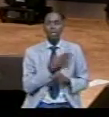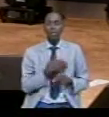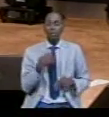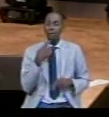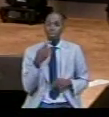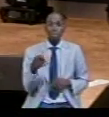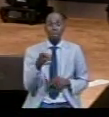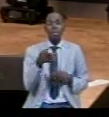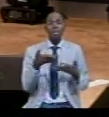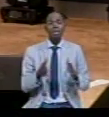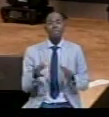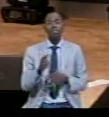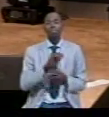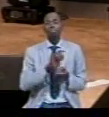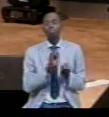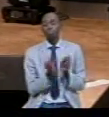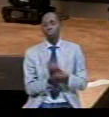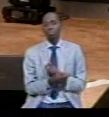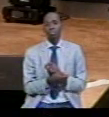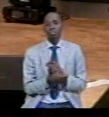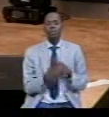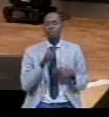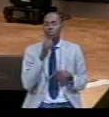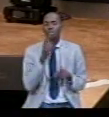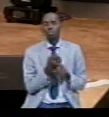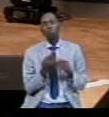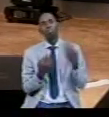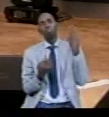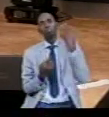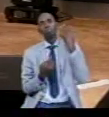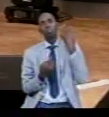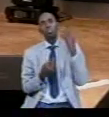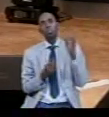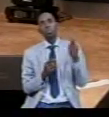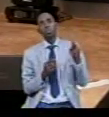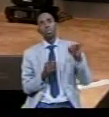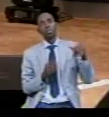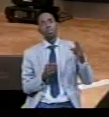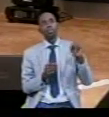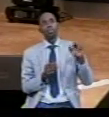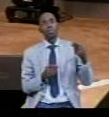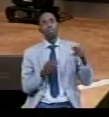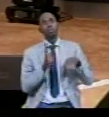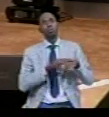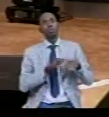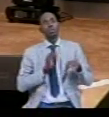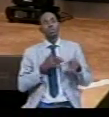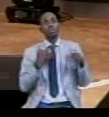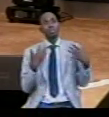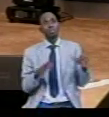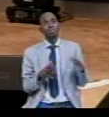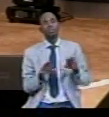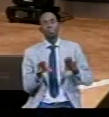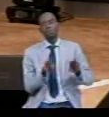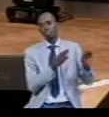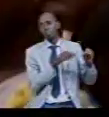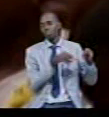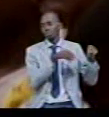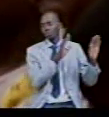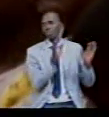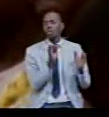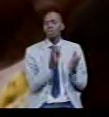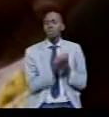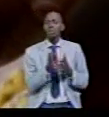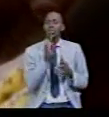let them turn. They didn't just hear the word. Okay, Jonah said what he wants to say. That's a decree from